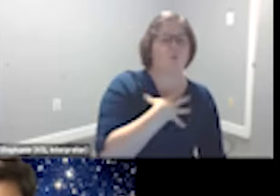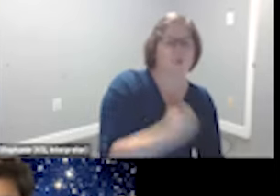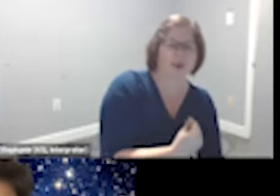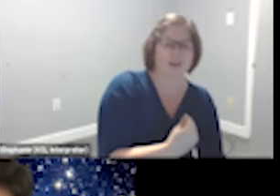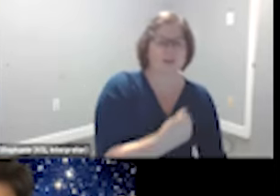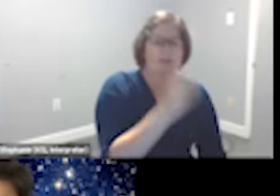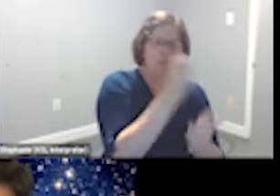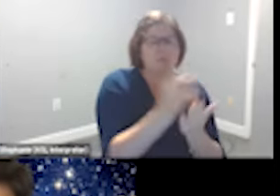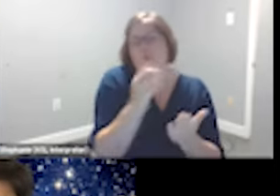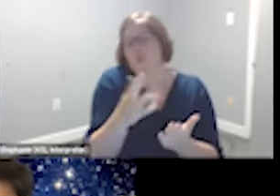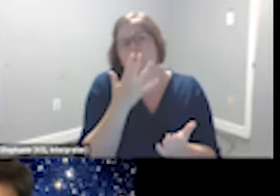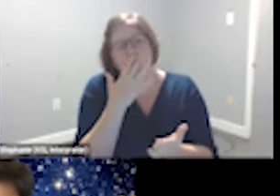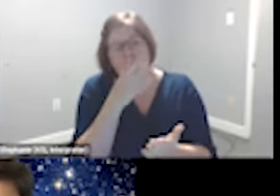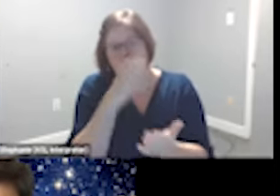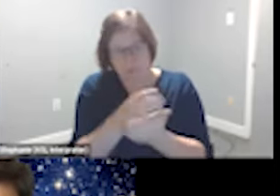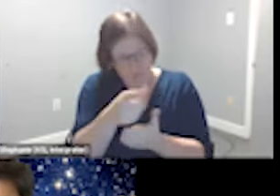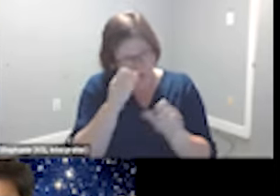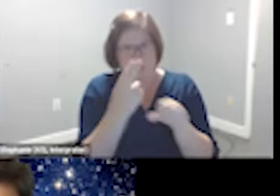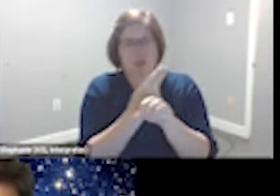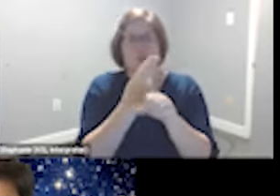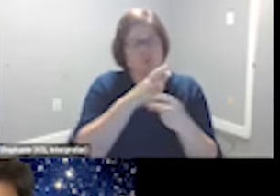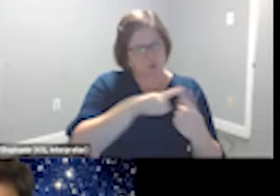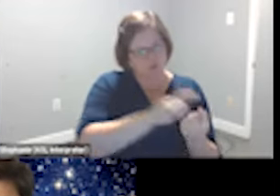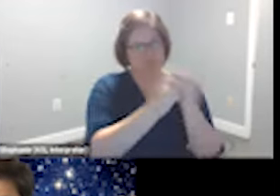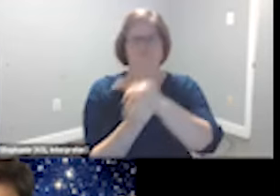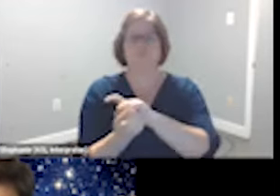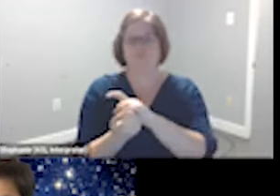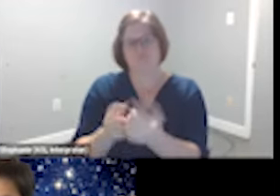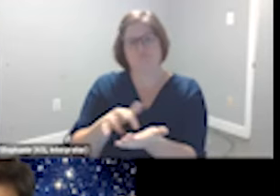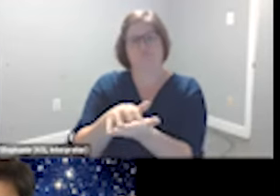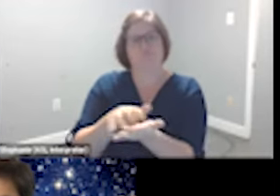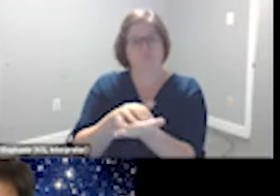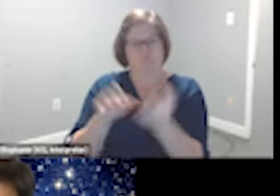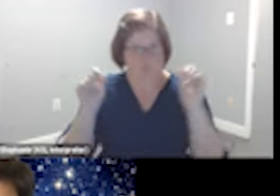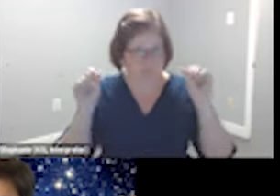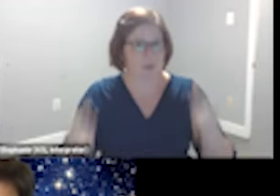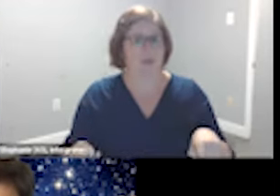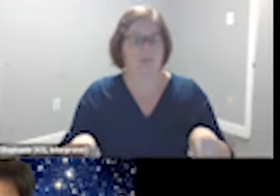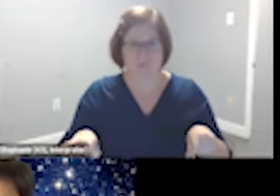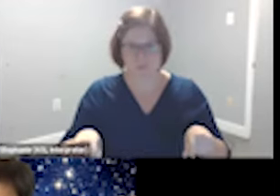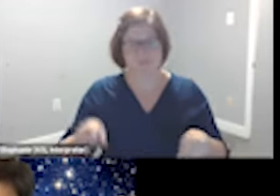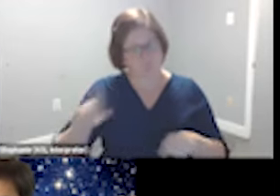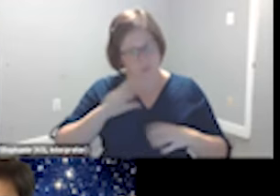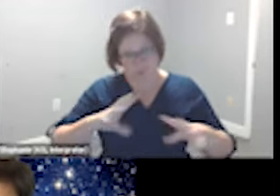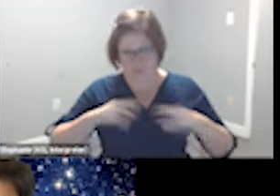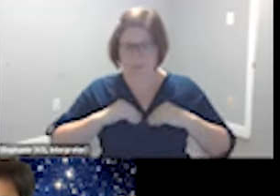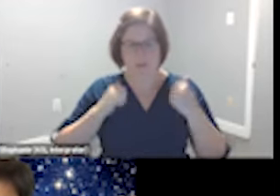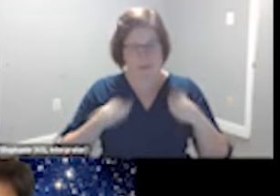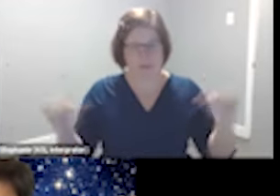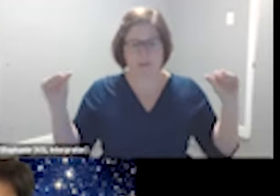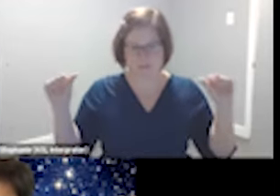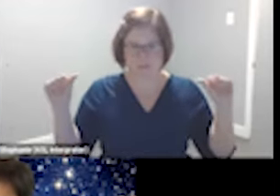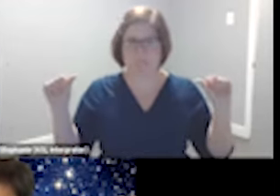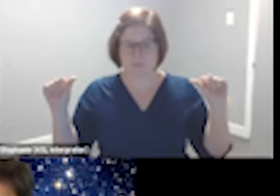image exactly the same way we've turned our galaxy images into tactile images. So that code will take anything, take any black and white image. And